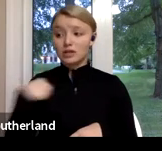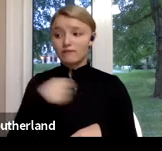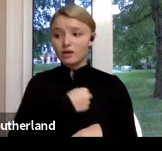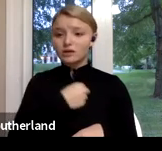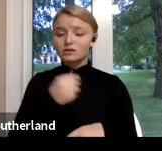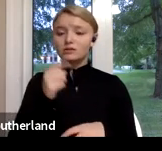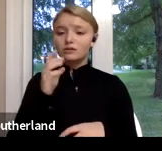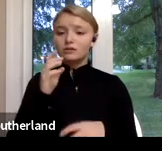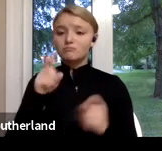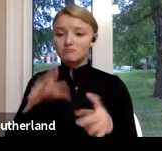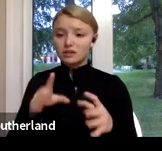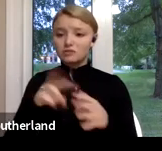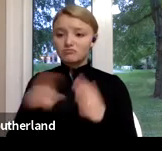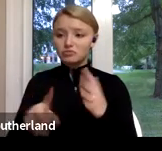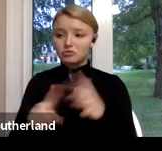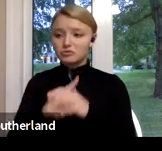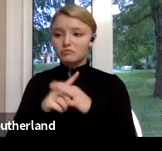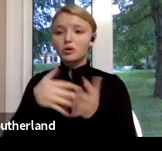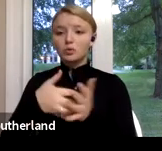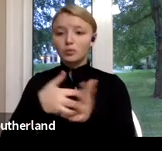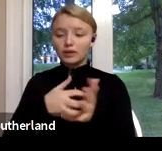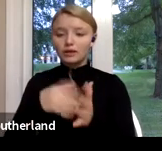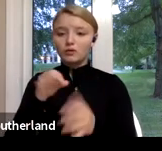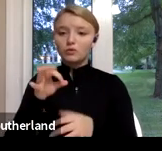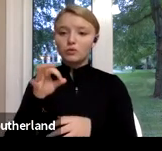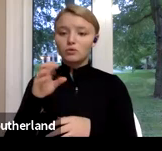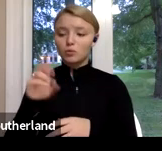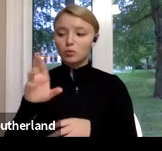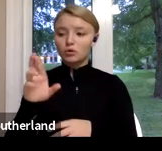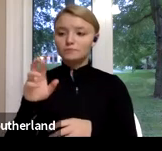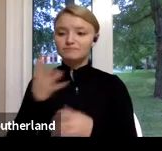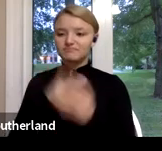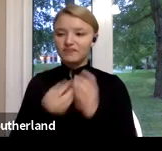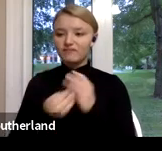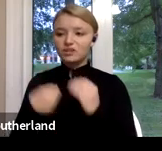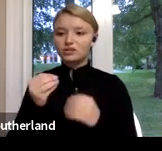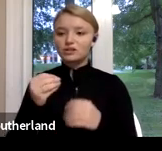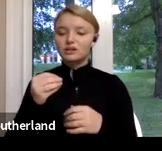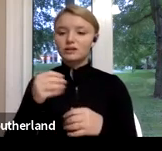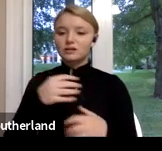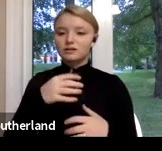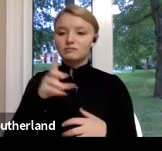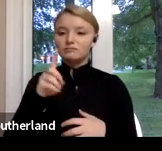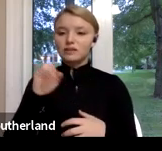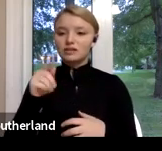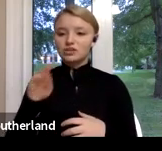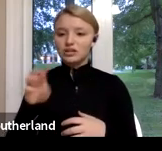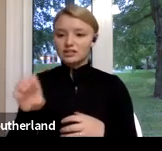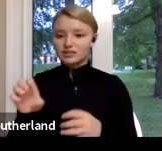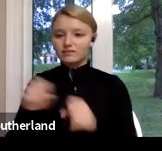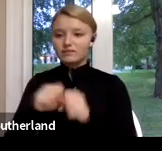deficient digestive system. This is because of medications, stress, and our processed